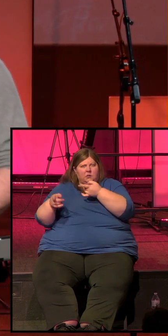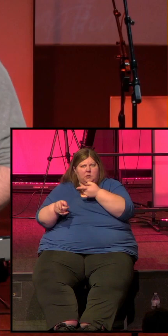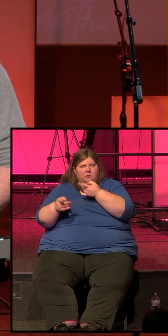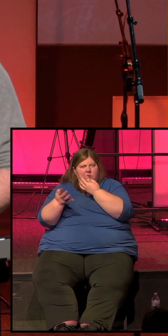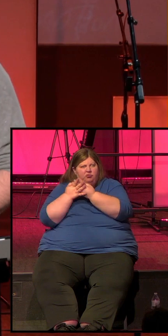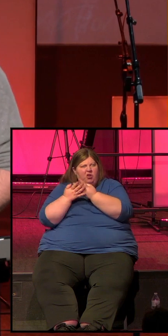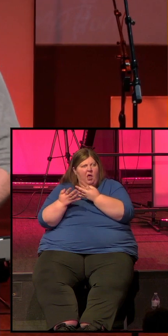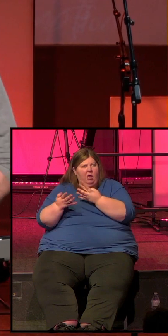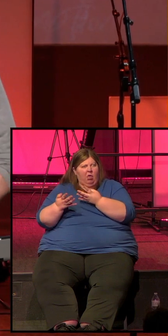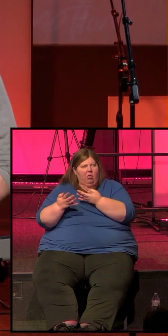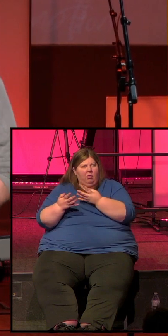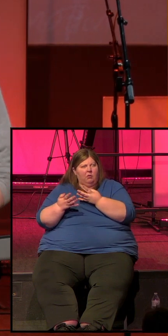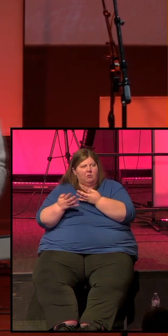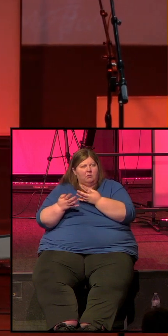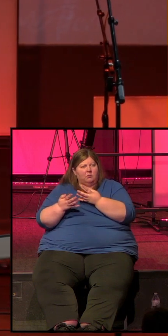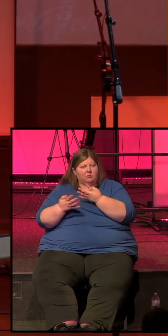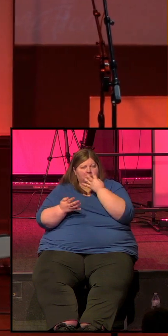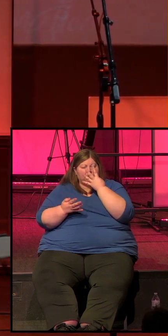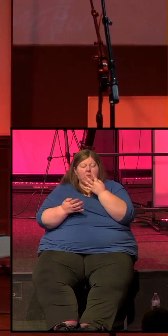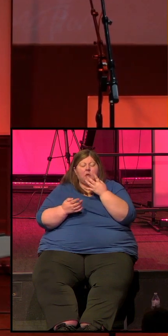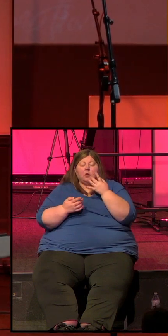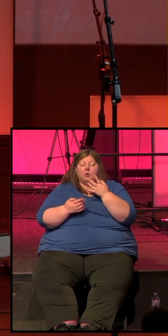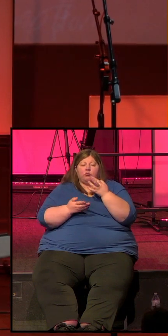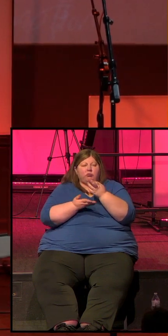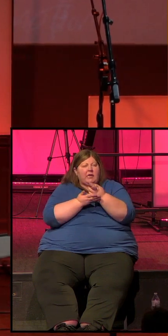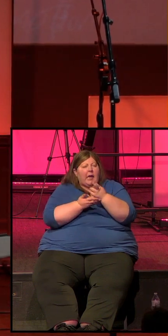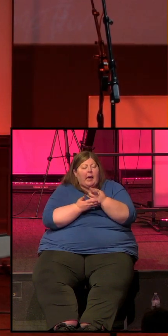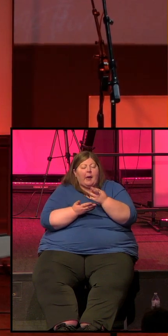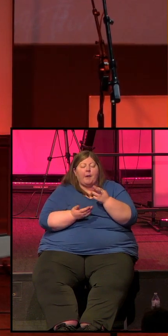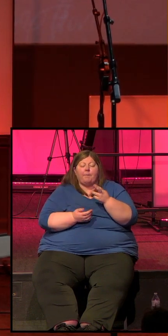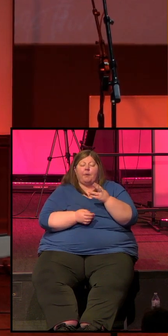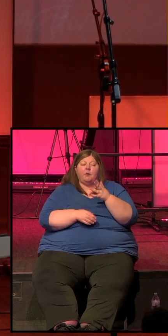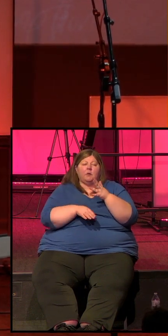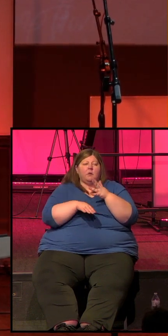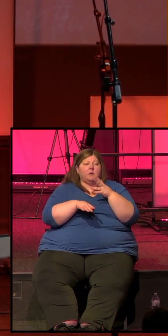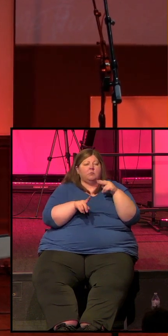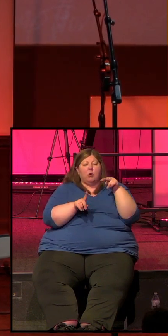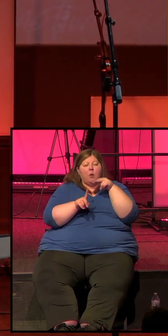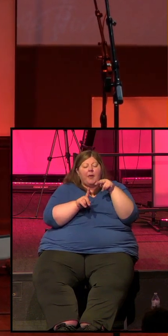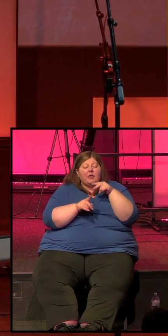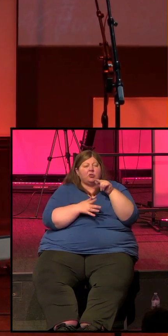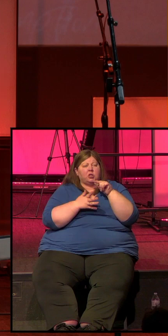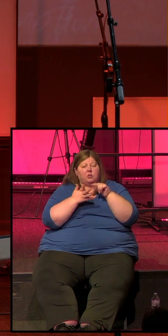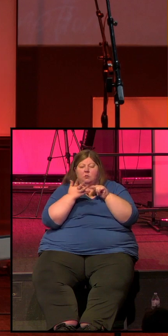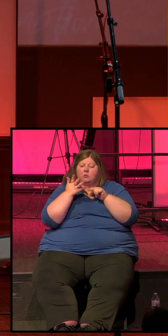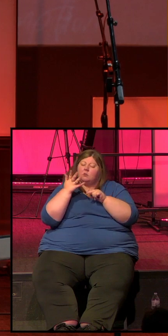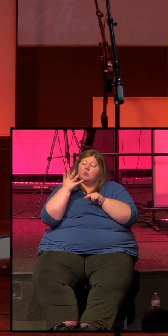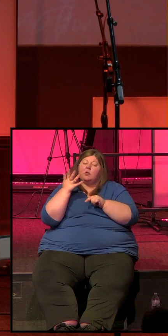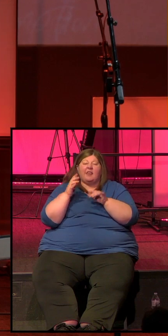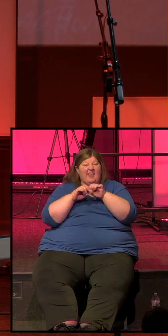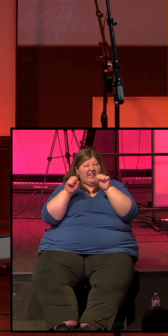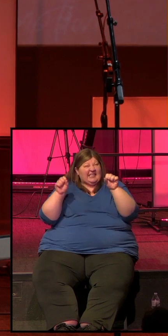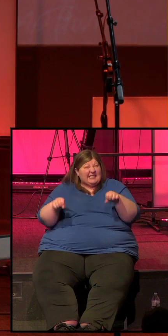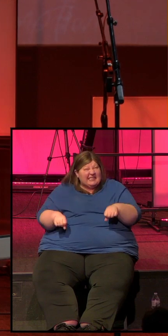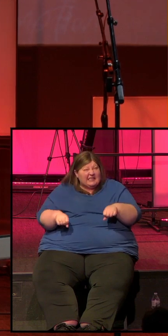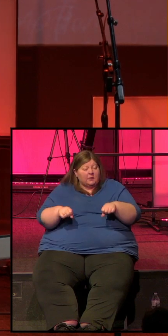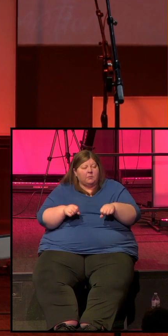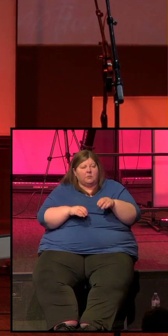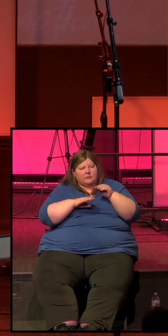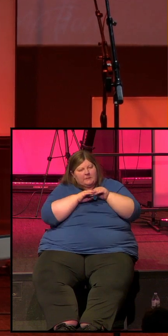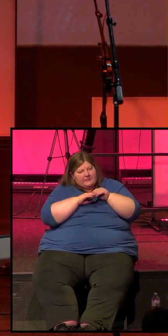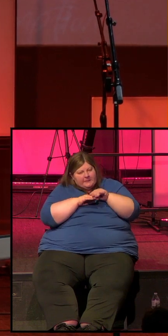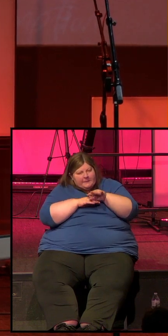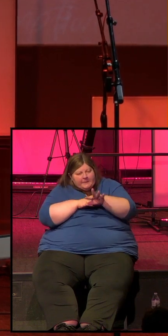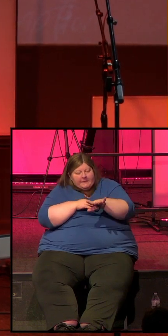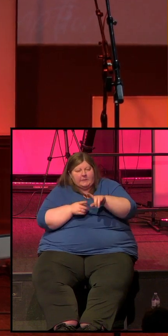Jail, prison, rehab, probation. It doesn't matter what it is. What the system is trying to change